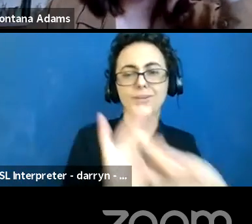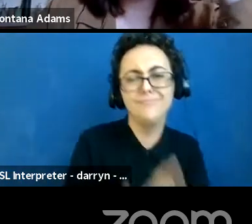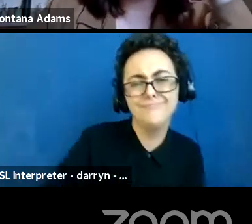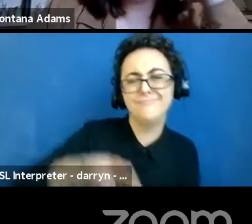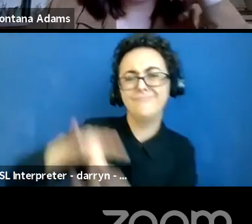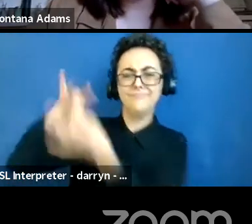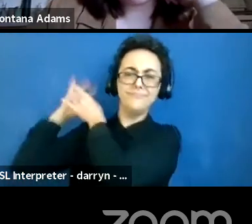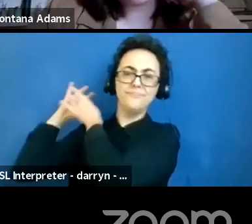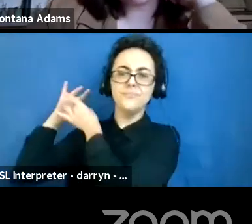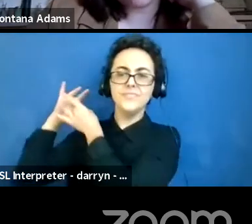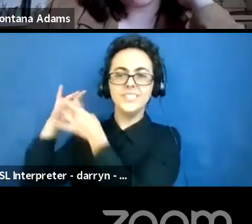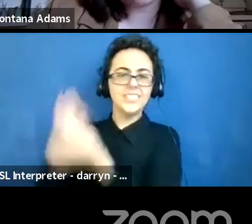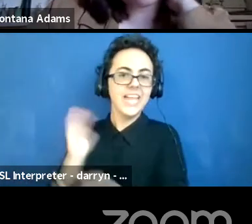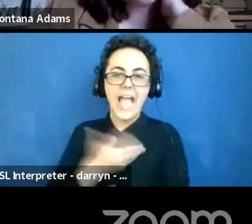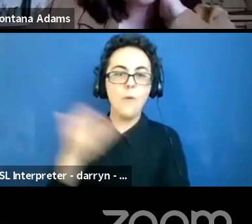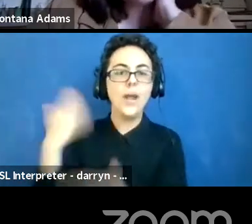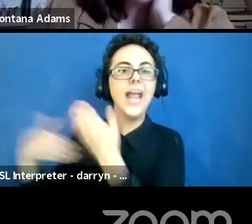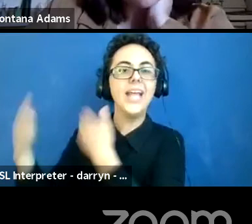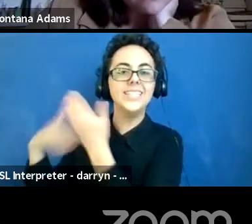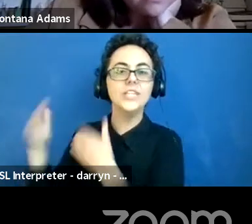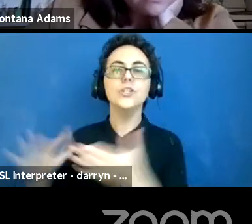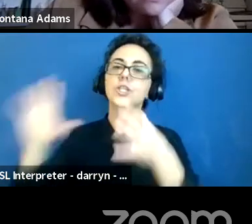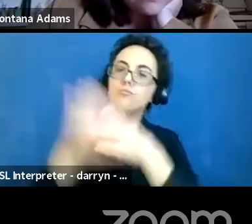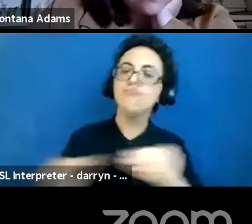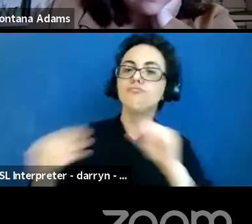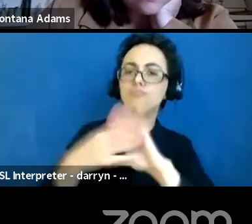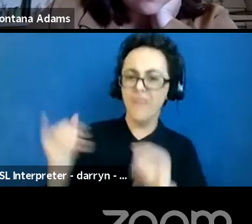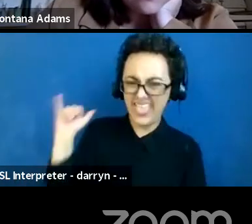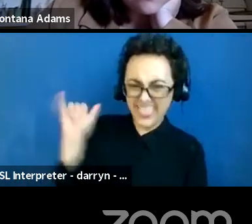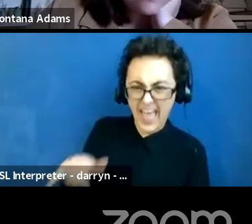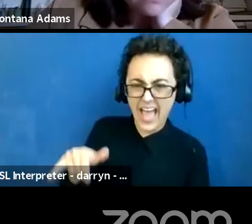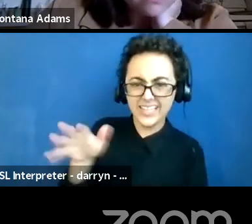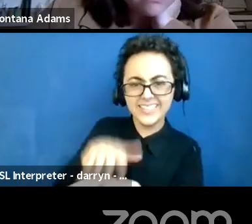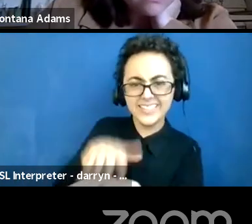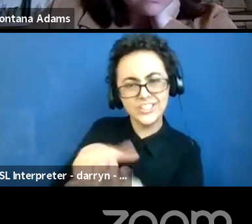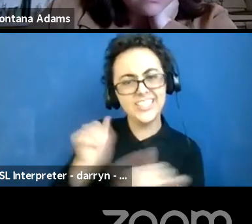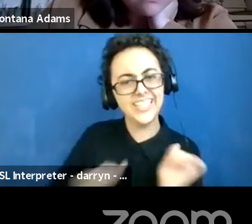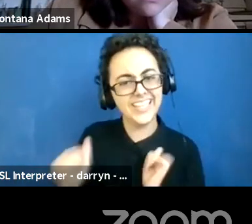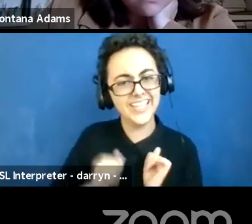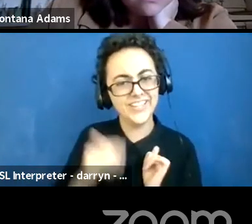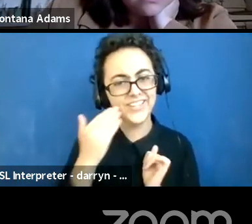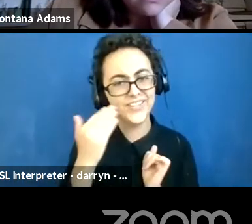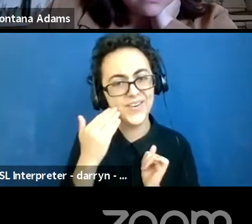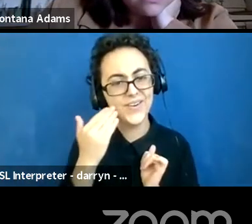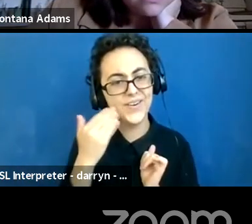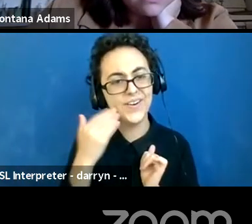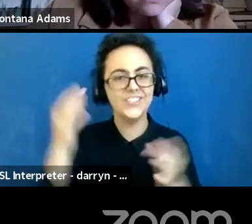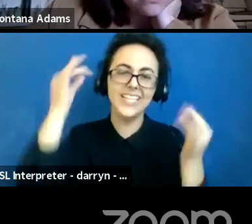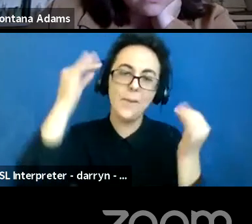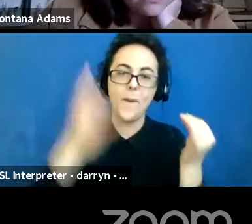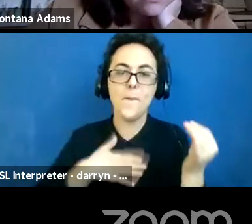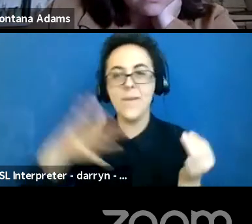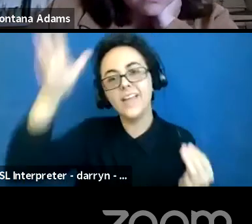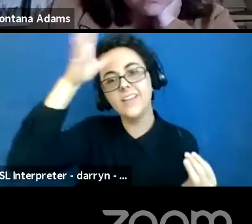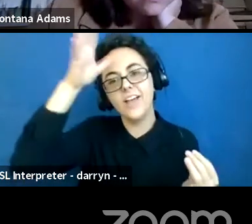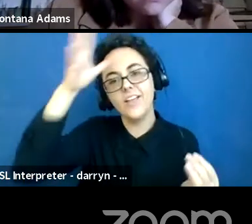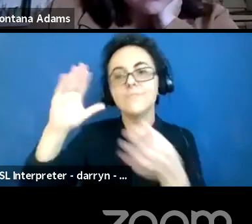has continued on and on and on. You know, I think about when my father would tell me stories about,